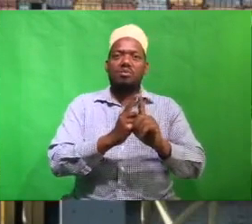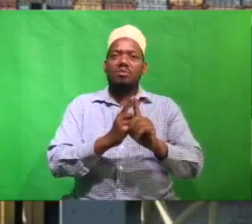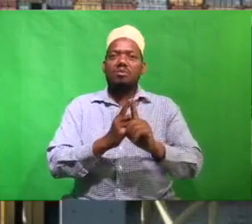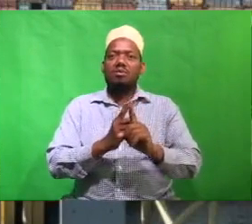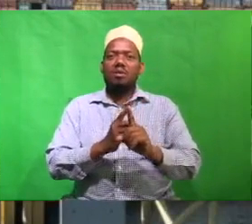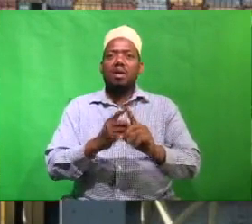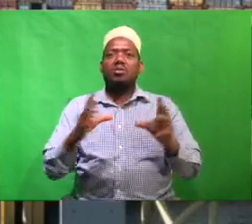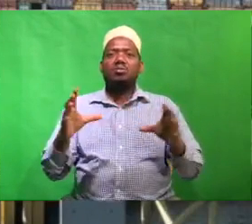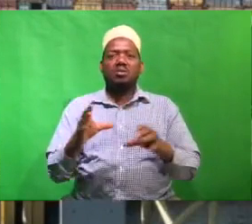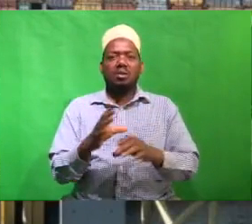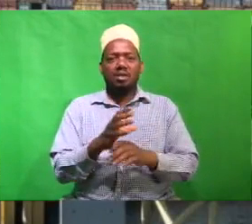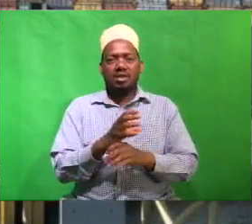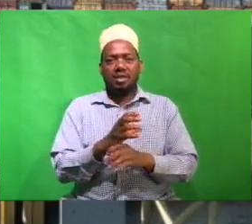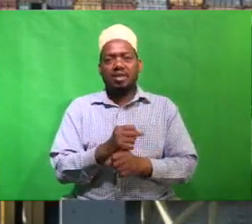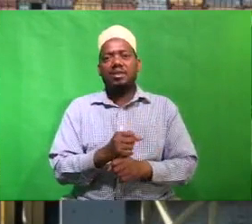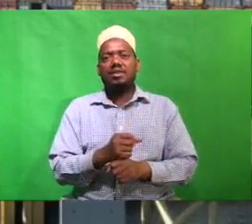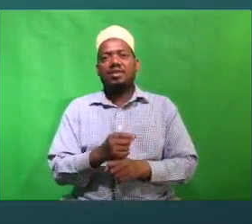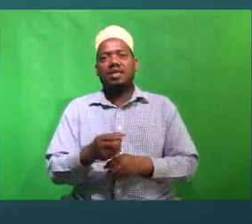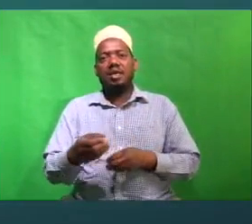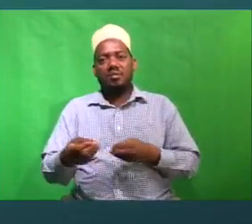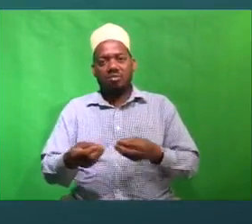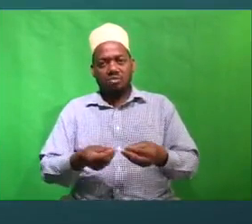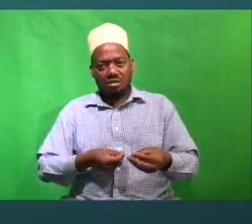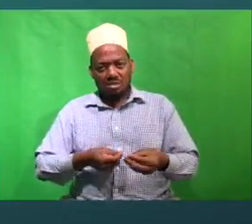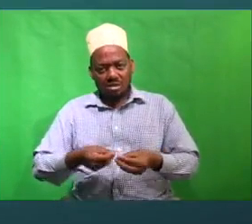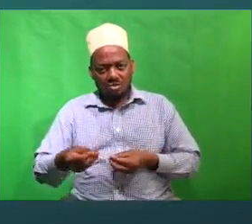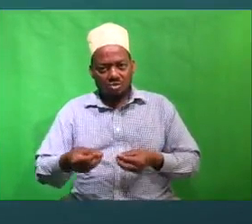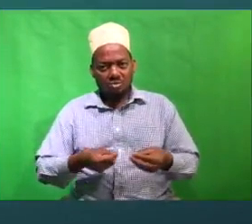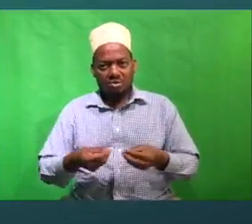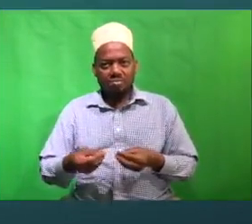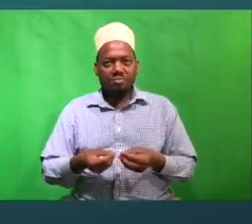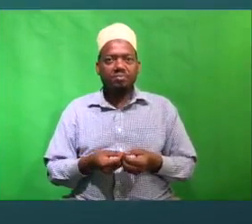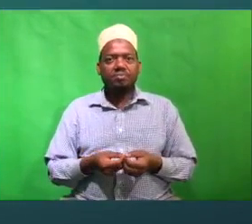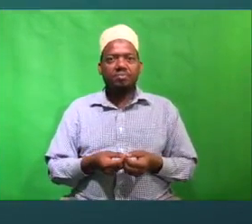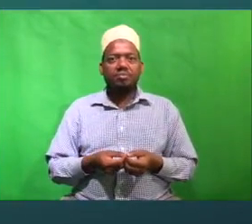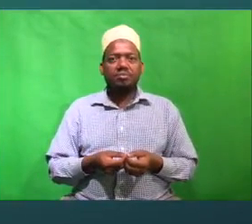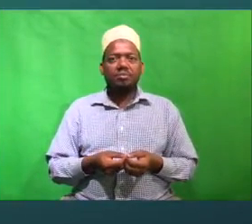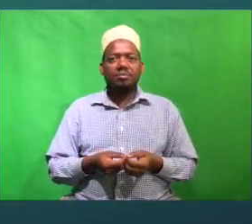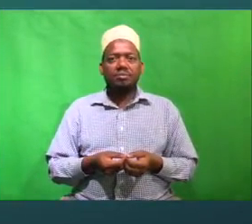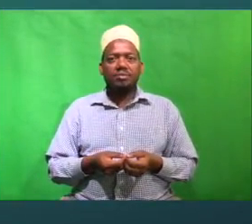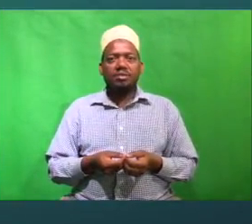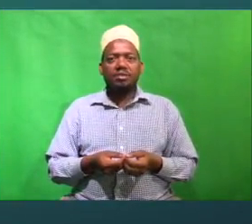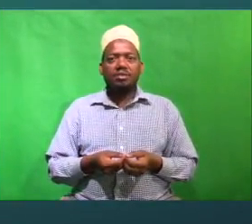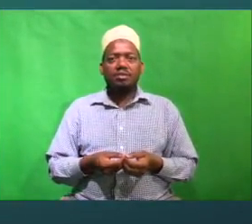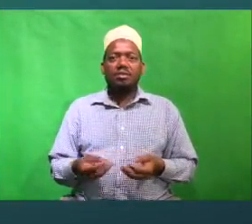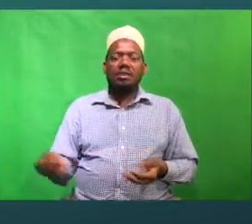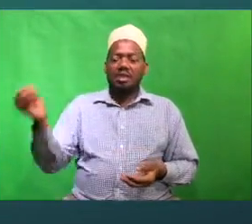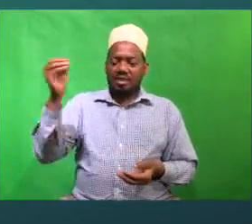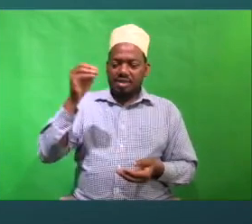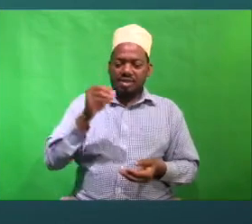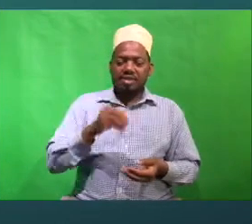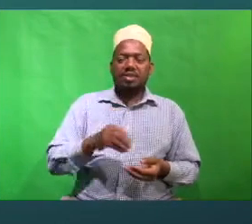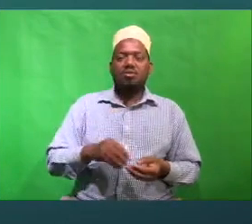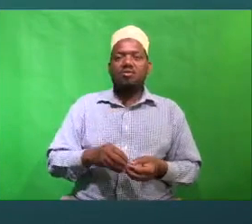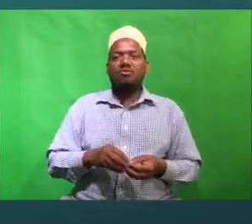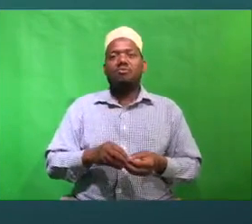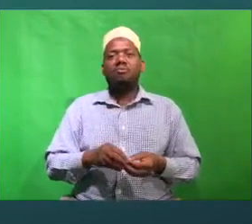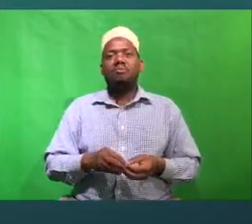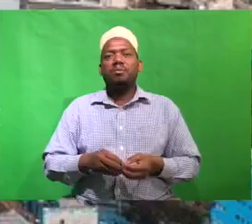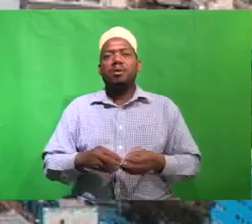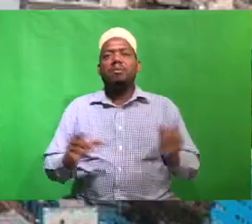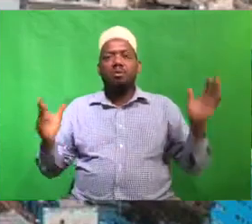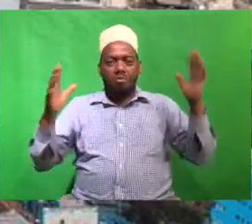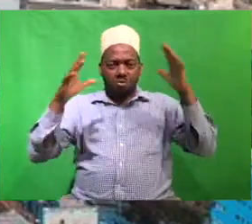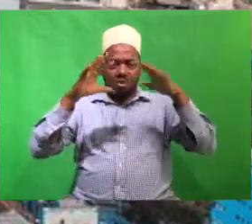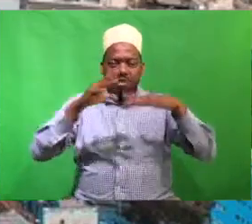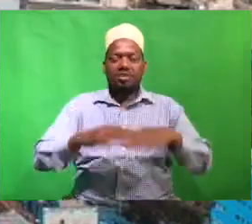town, you can get a job for one way or another, my student. This leads to the increase in population town such as